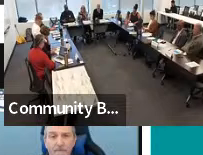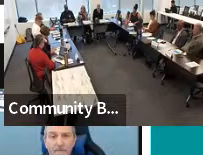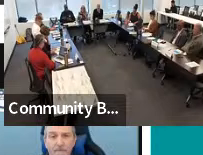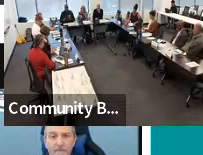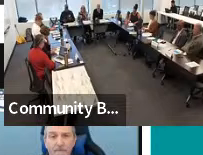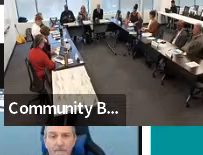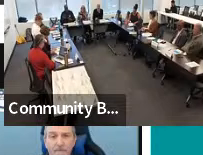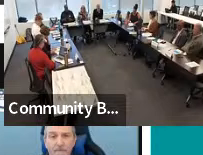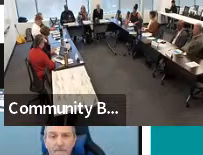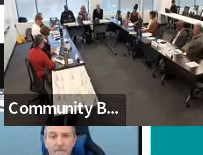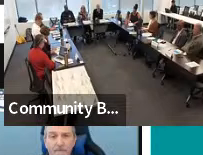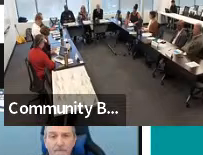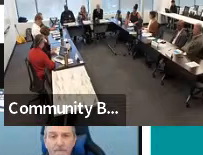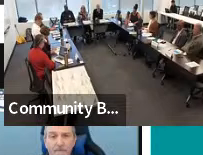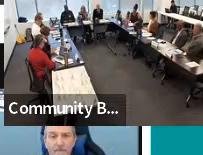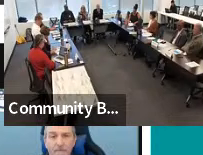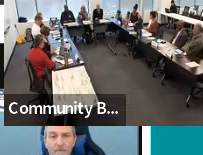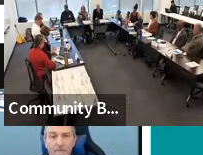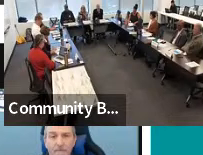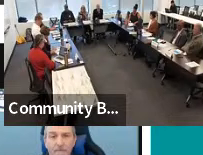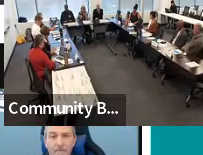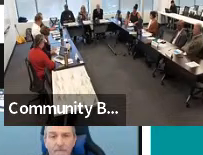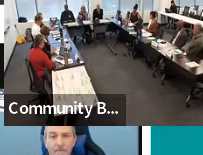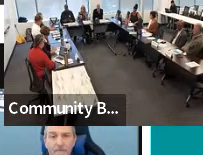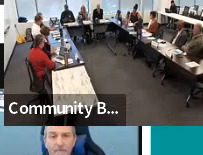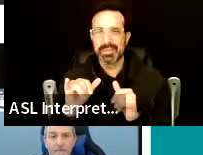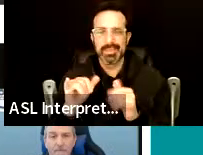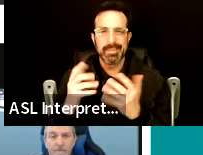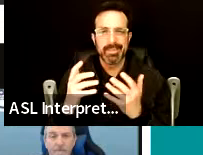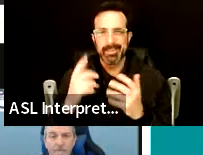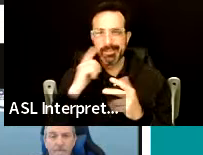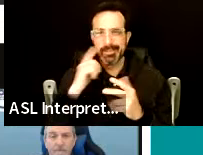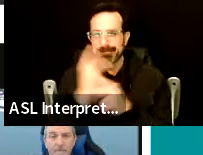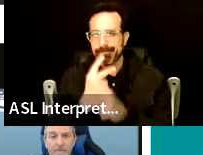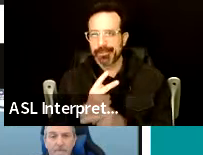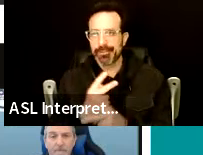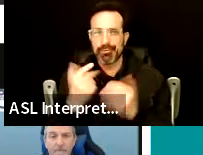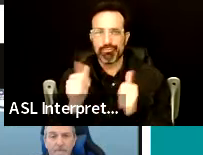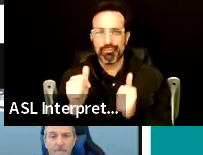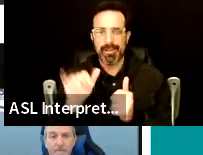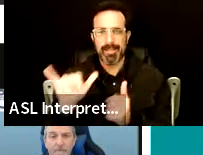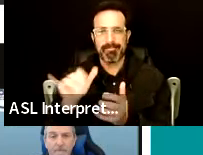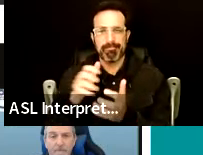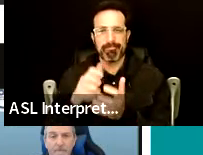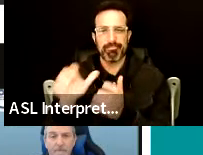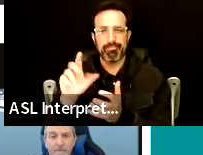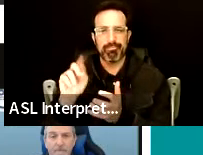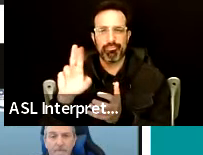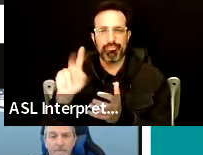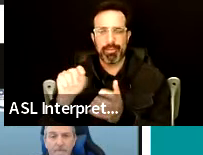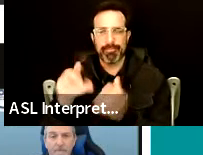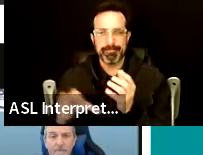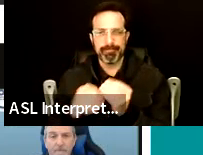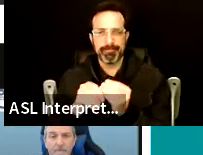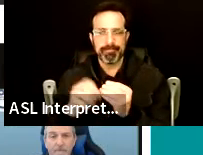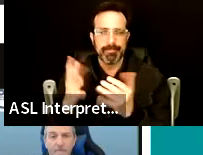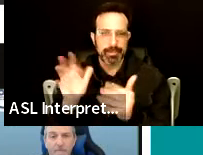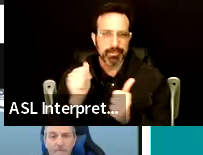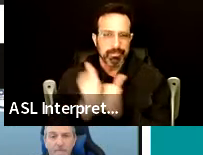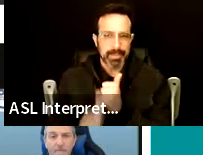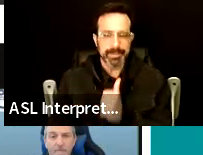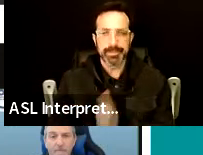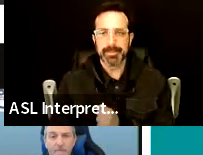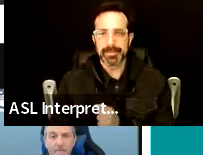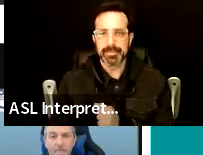where folks are behind the scenes grinding away, trying to get this draft supplemental ready. And